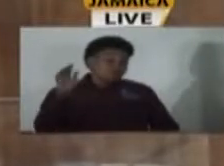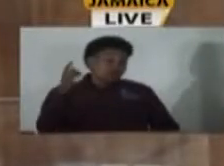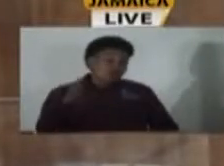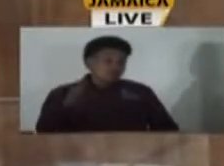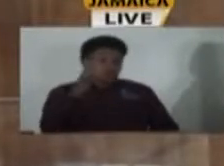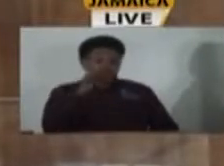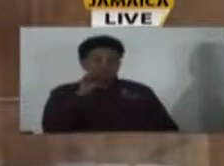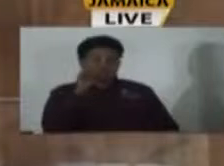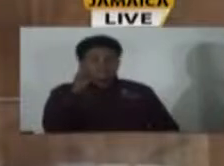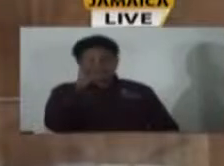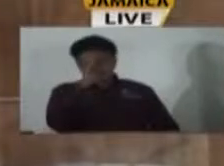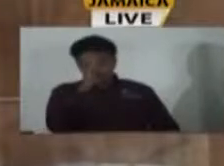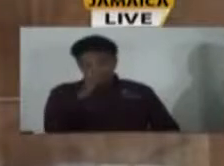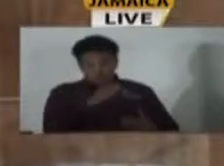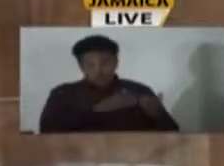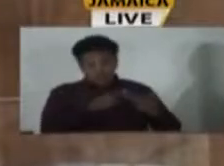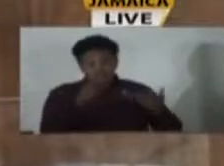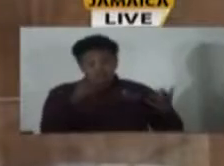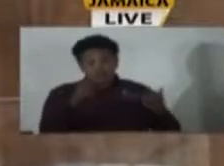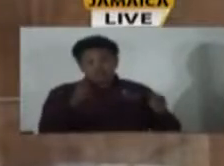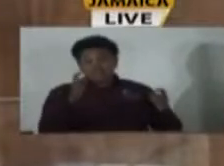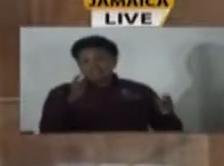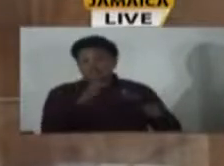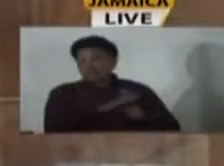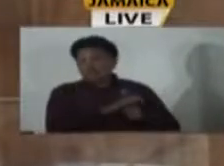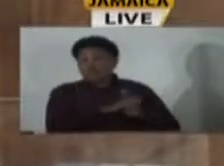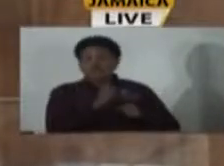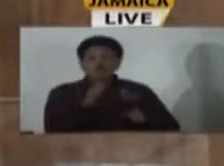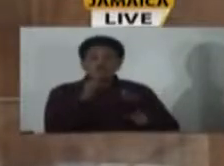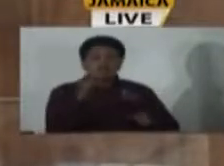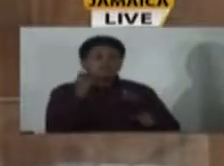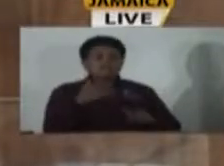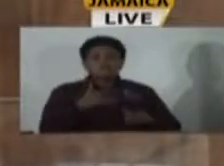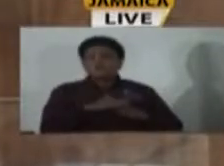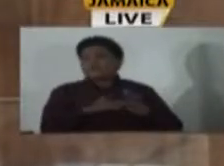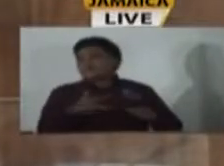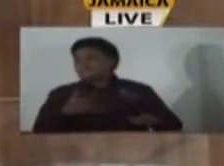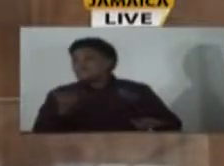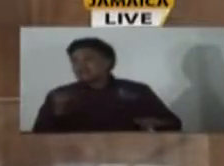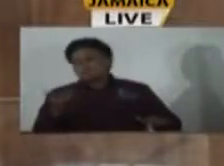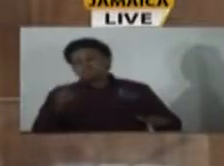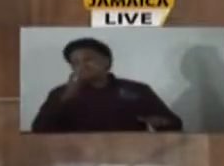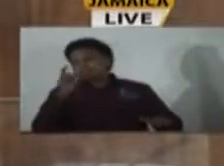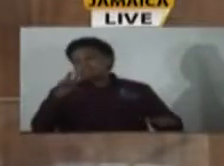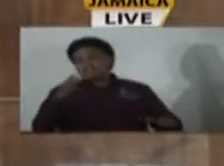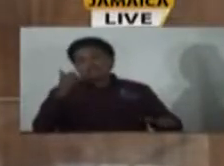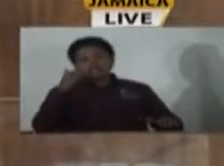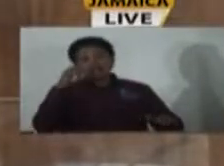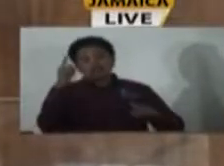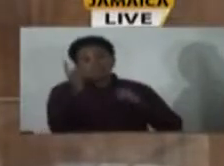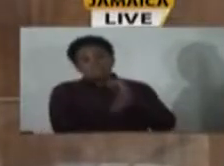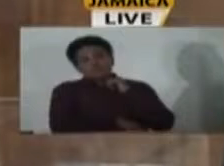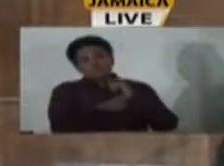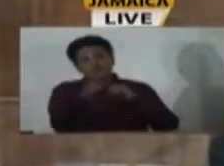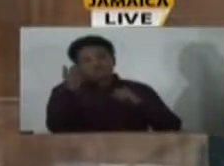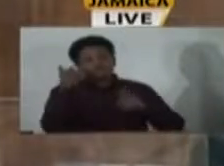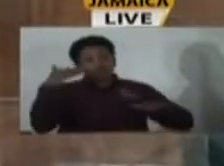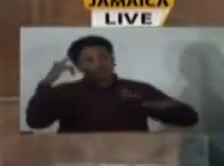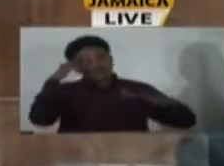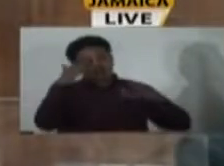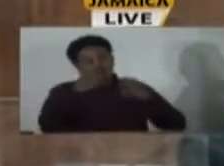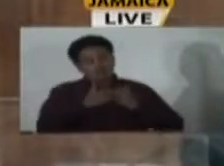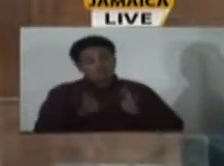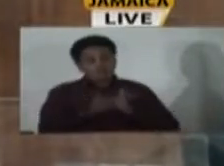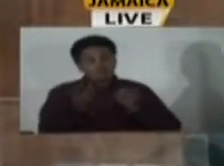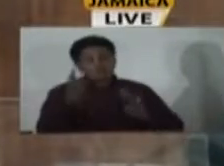who has given the direction, whether they want to give a warning or not. If they don't feel like it, they don't have to, and they can prosecute you for not having complied with